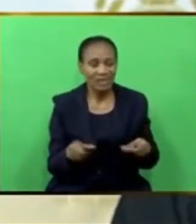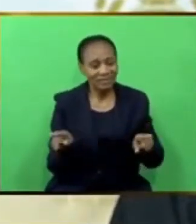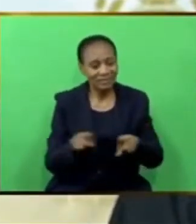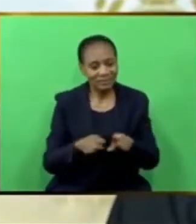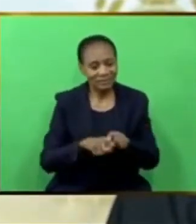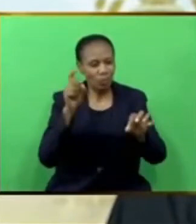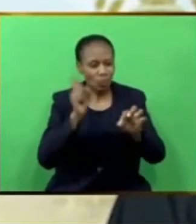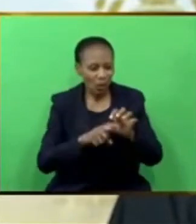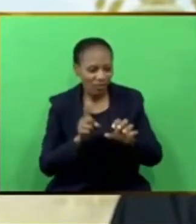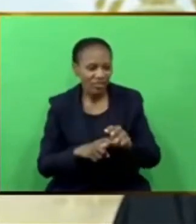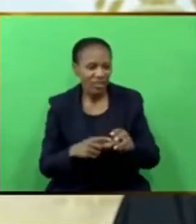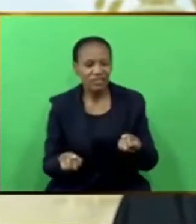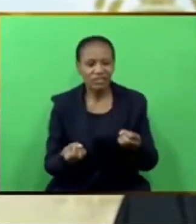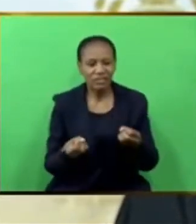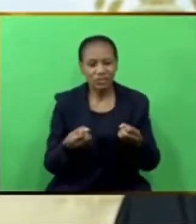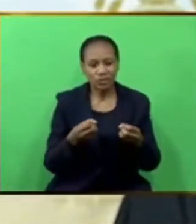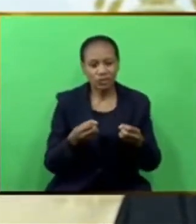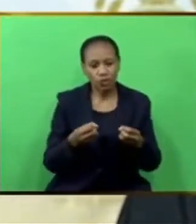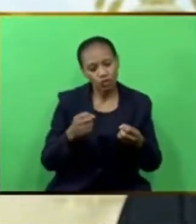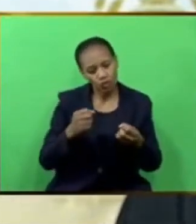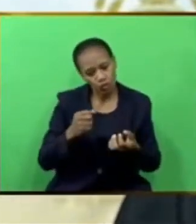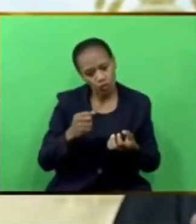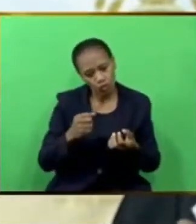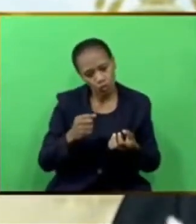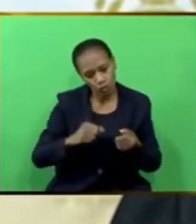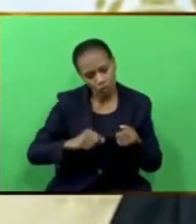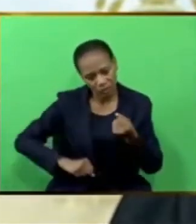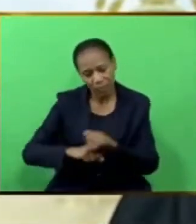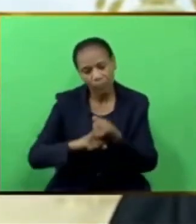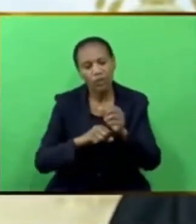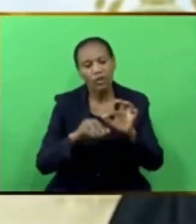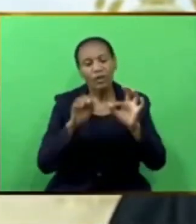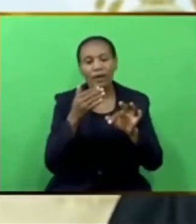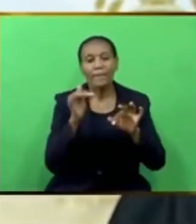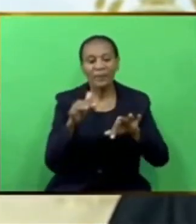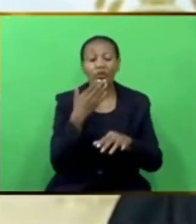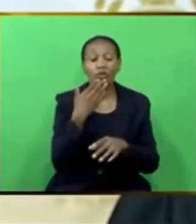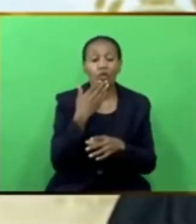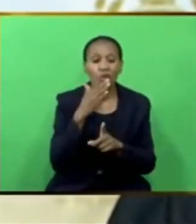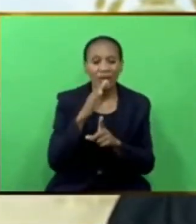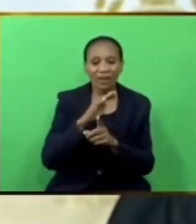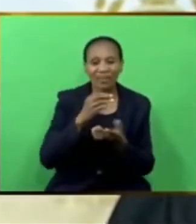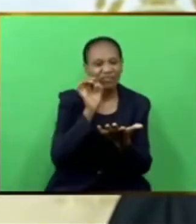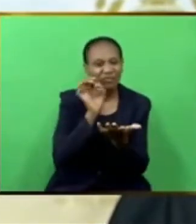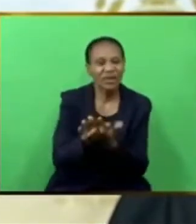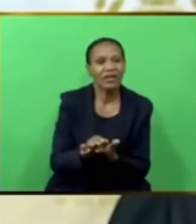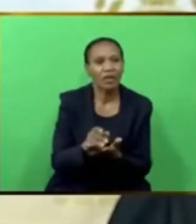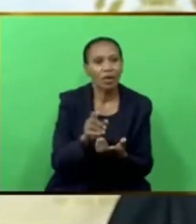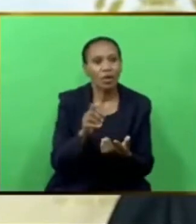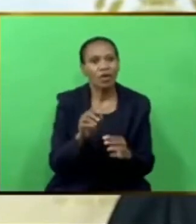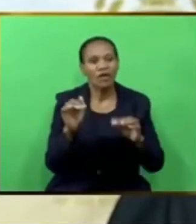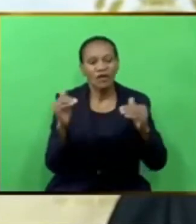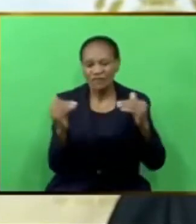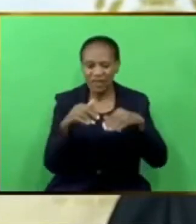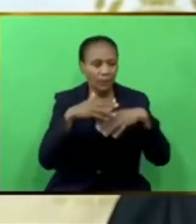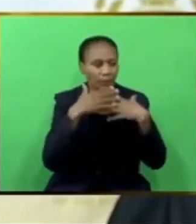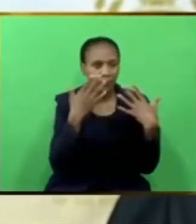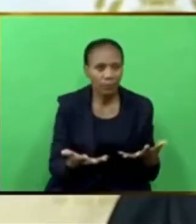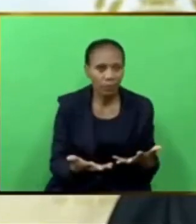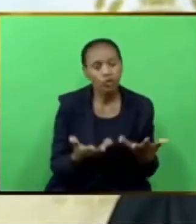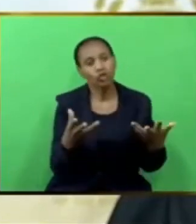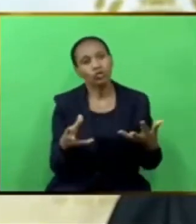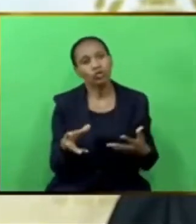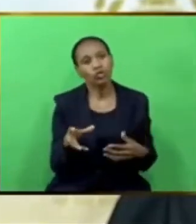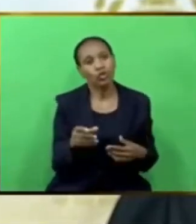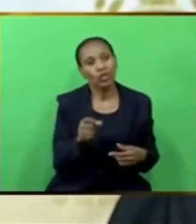pre-qualification, advancement of persons disadvantaged by unfair discrimination. These measures will be applicable to specified categories